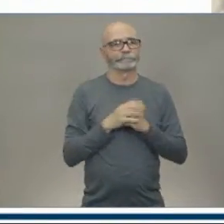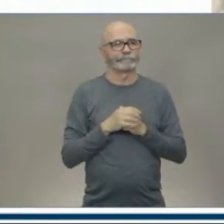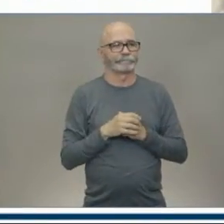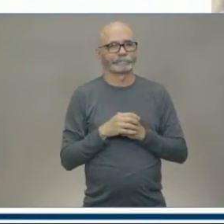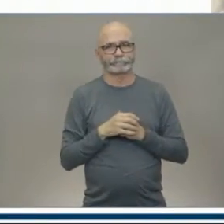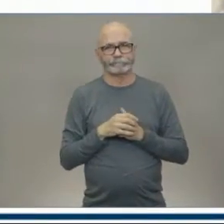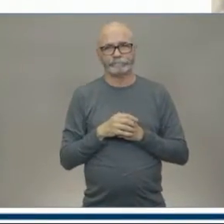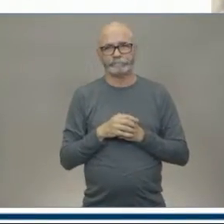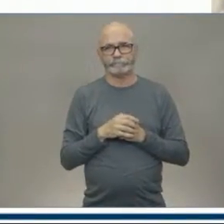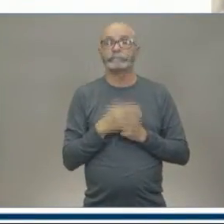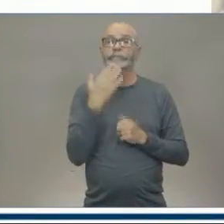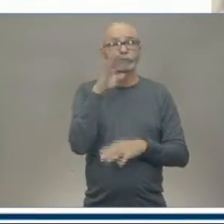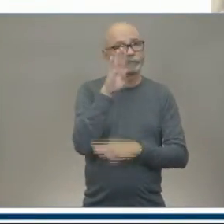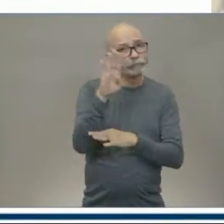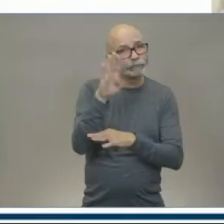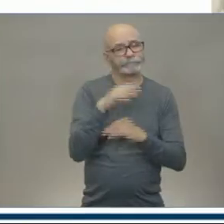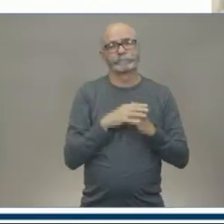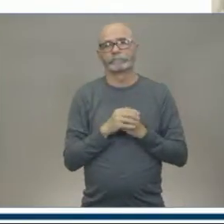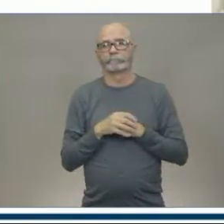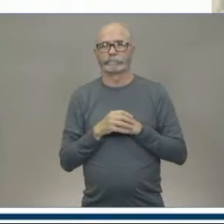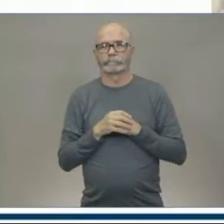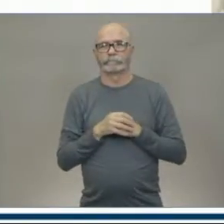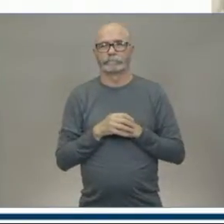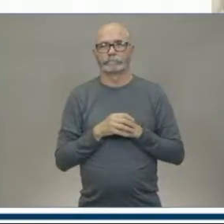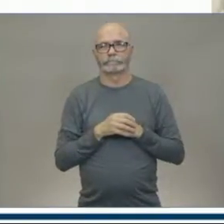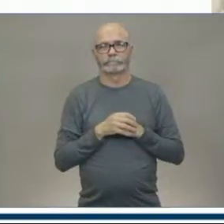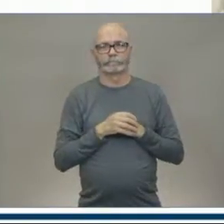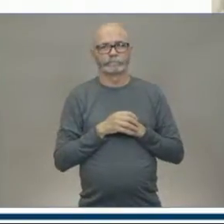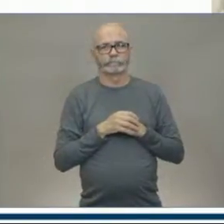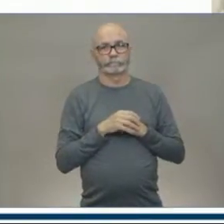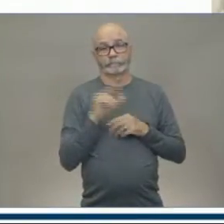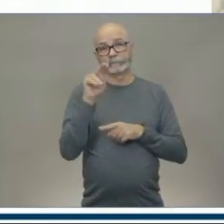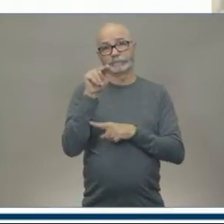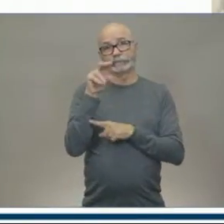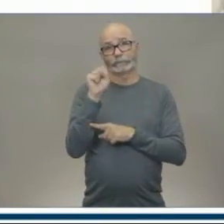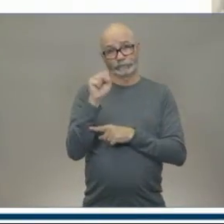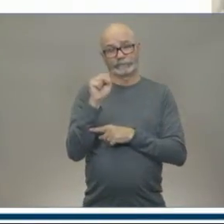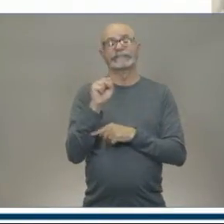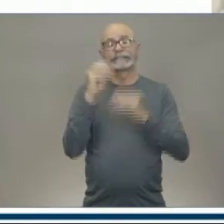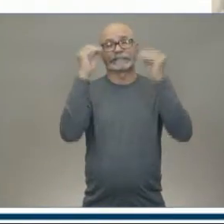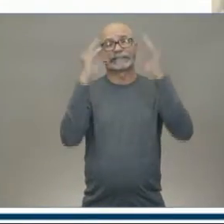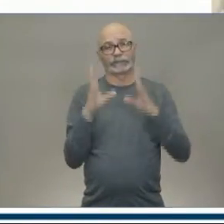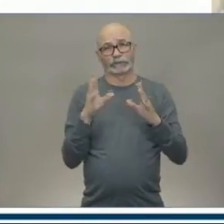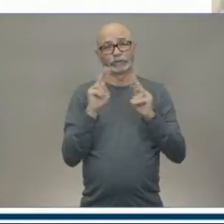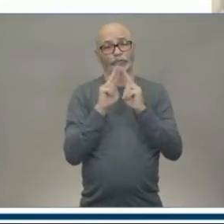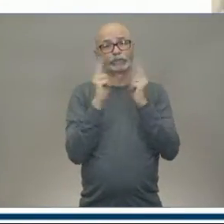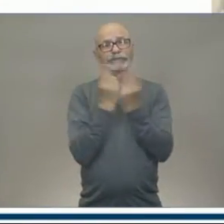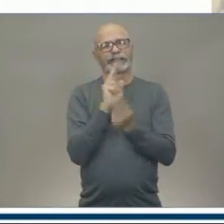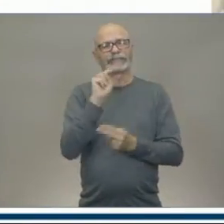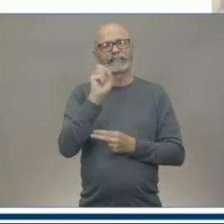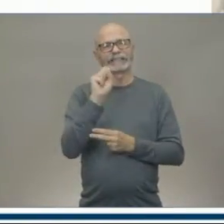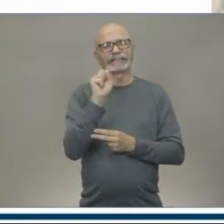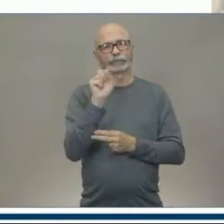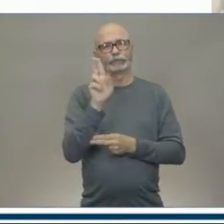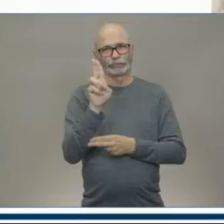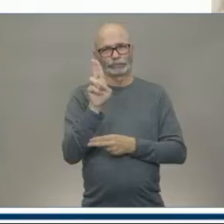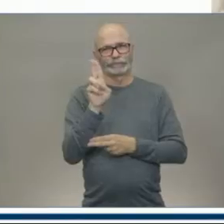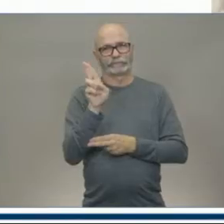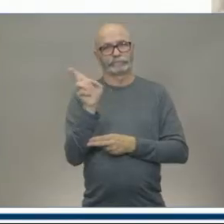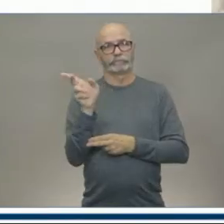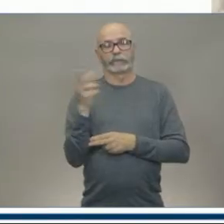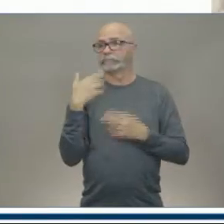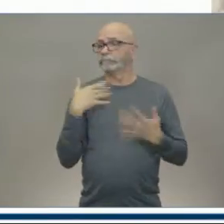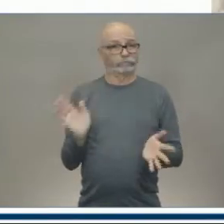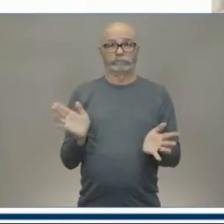afternoon. The Nova Scotia Teachers Union said that they learned through the media that there were cases in the classroom this